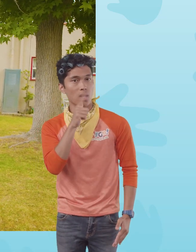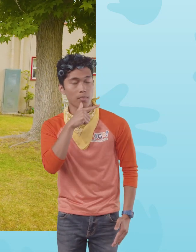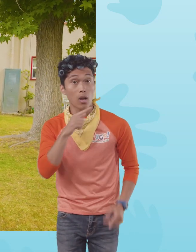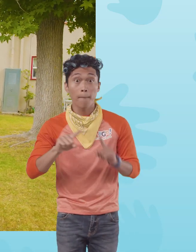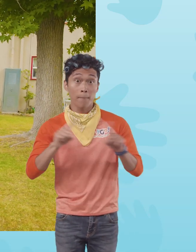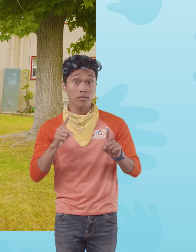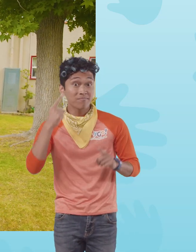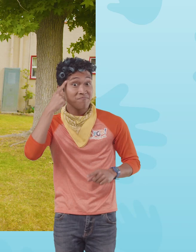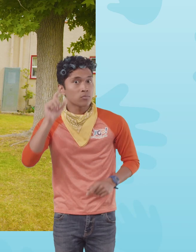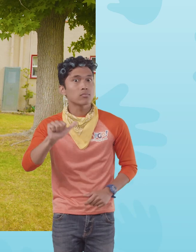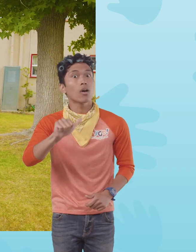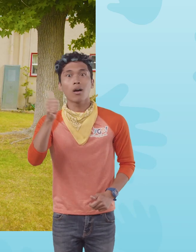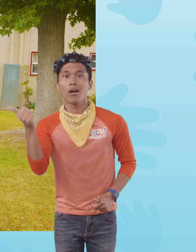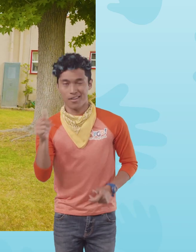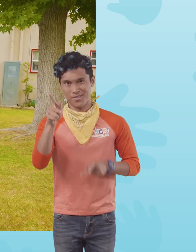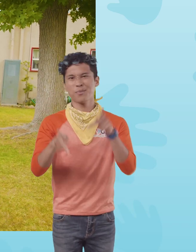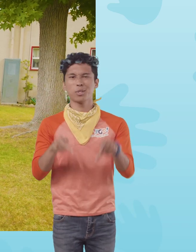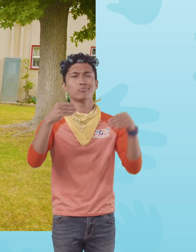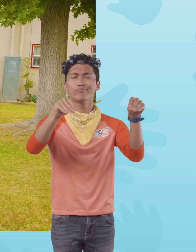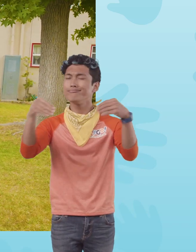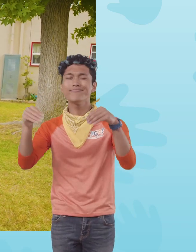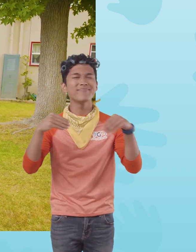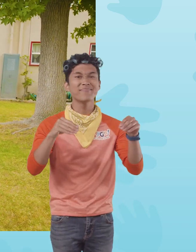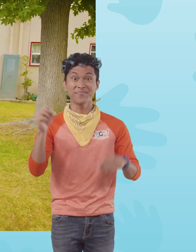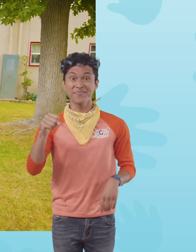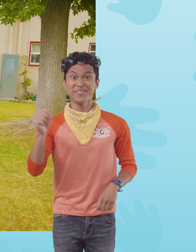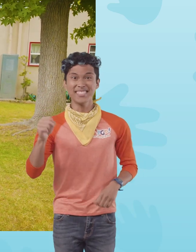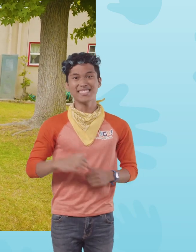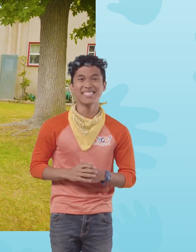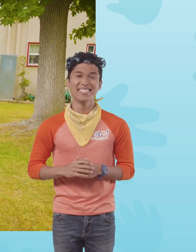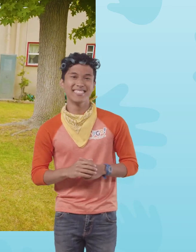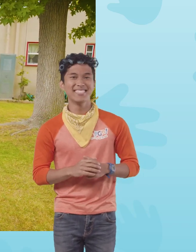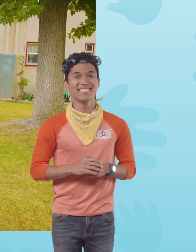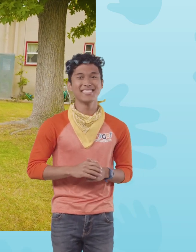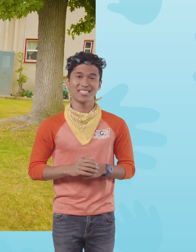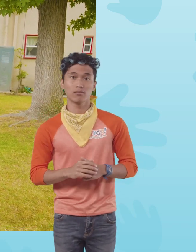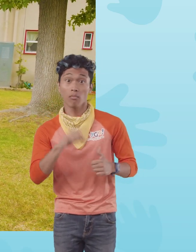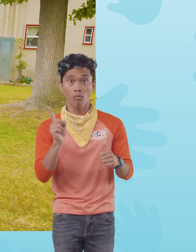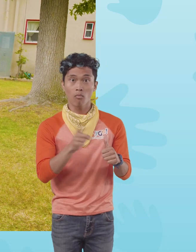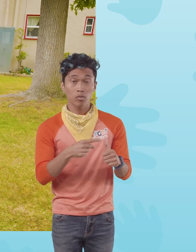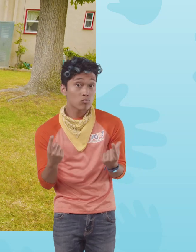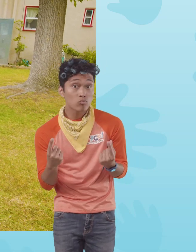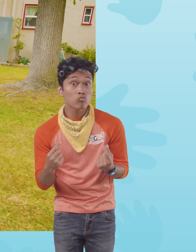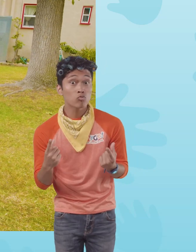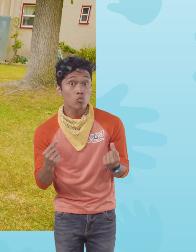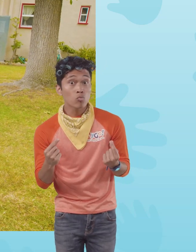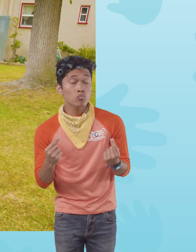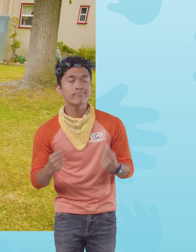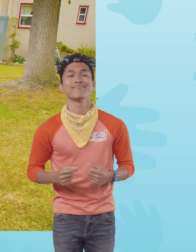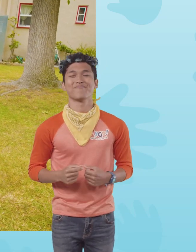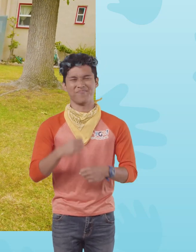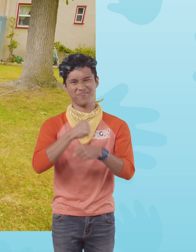lemonade. It's so then you can sell lemonade to others. Yeah. So the first thing that you have to